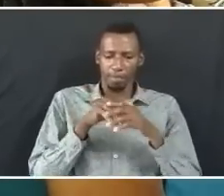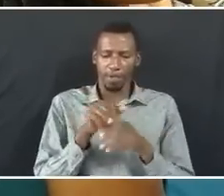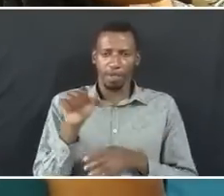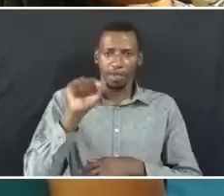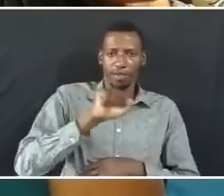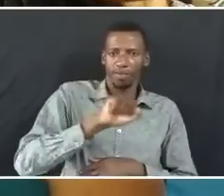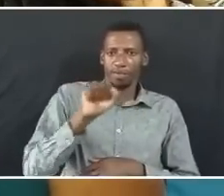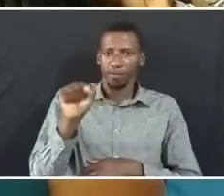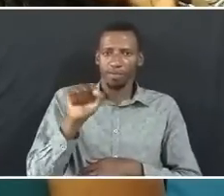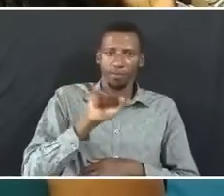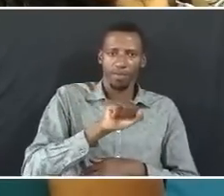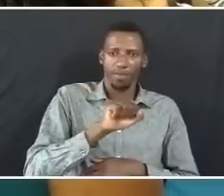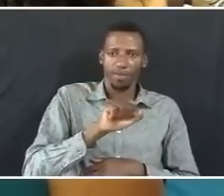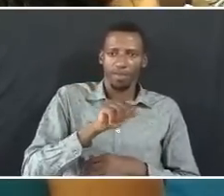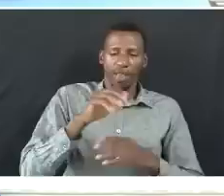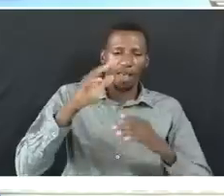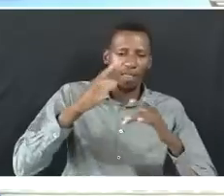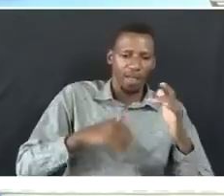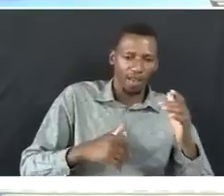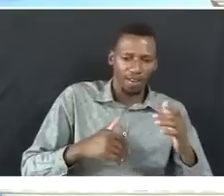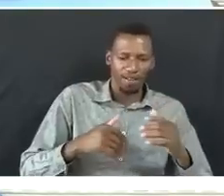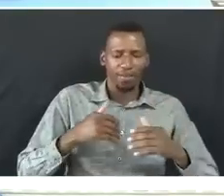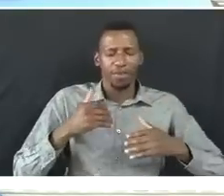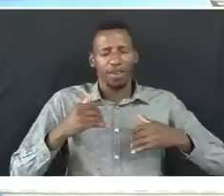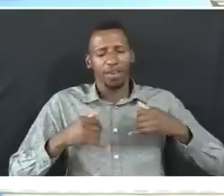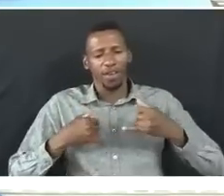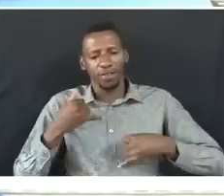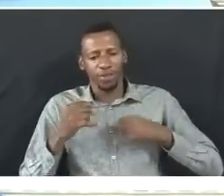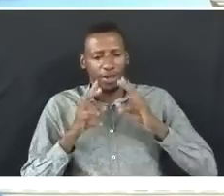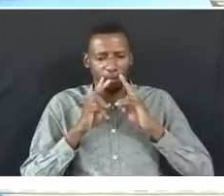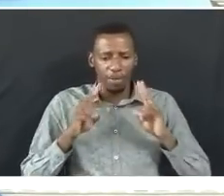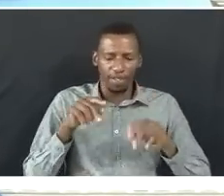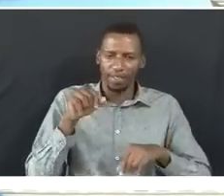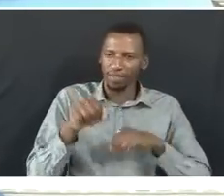kuliko kucheka kwa baiskeli.